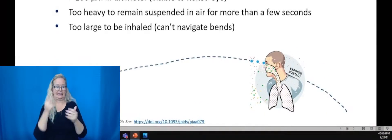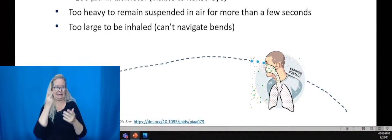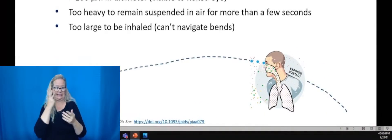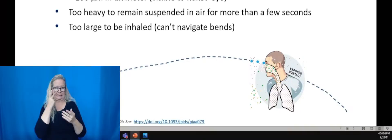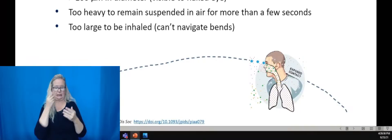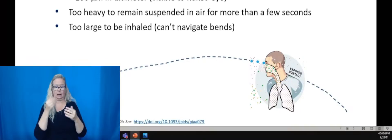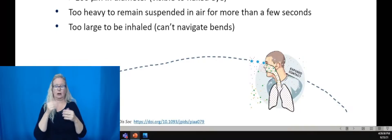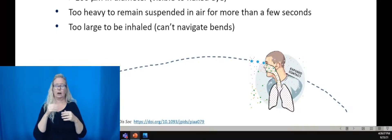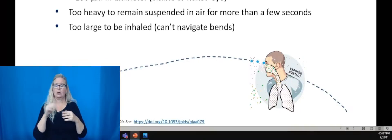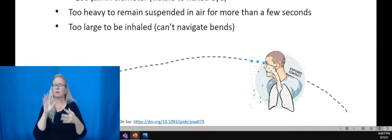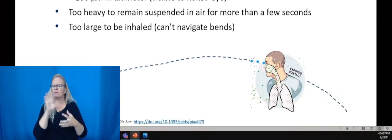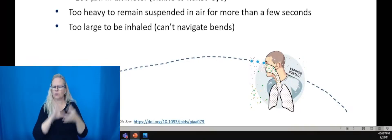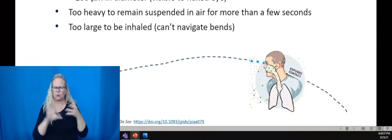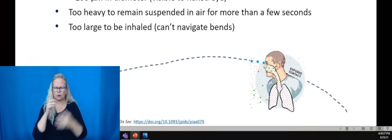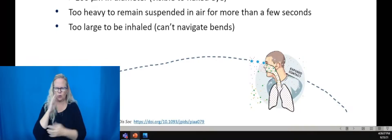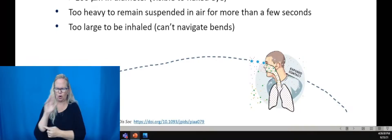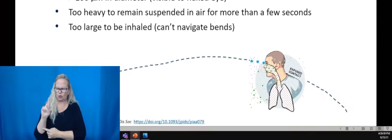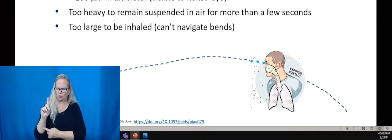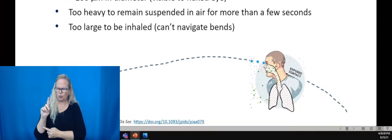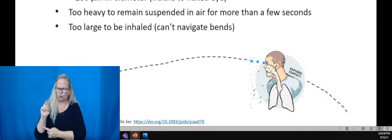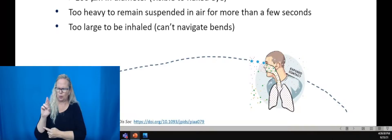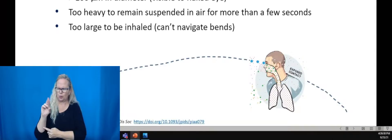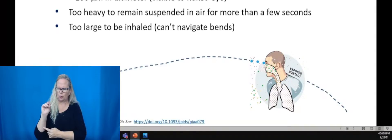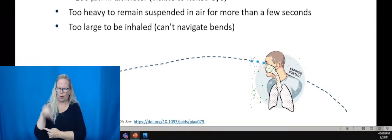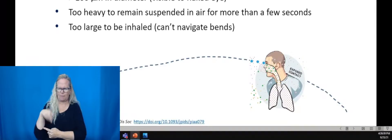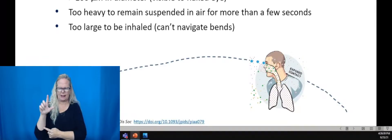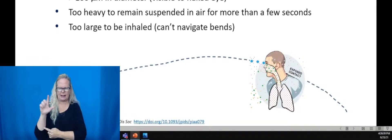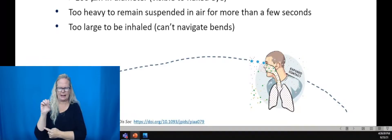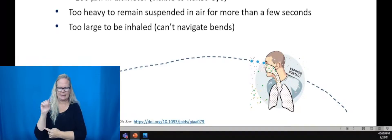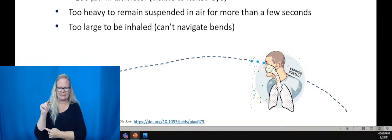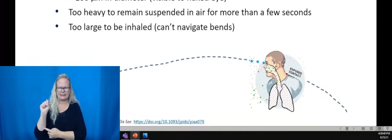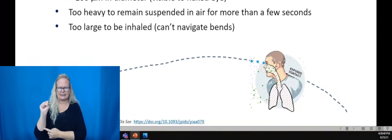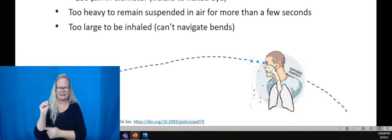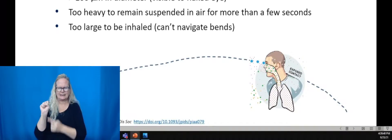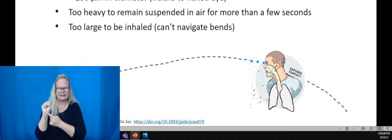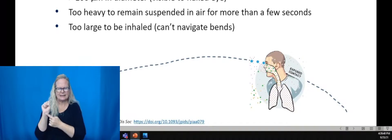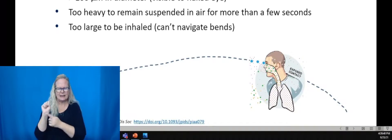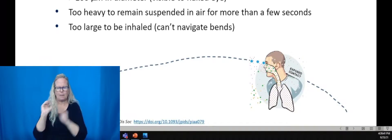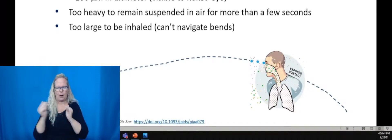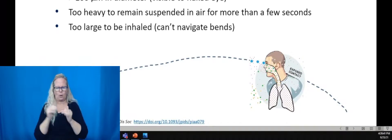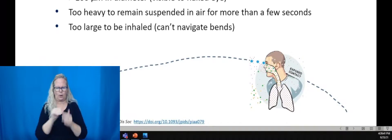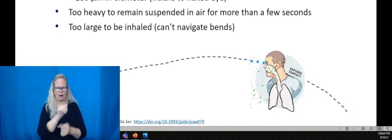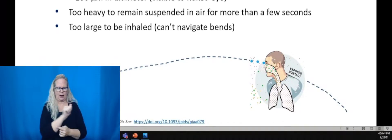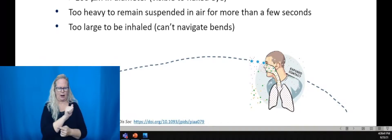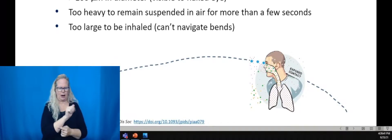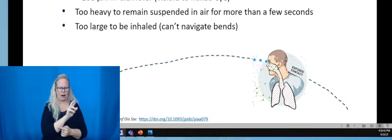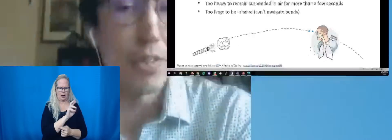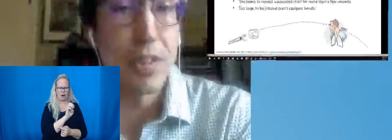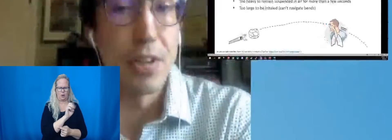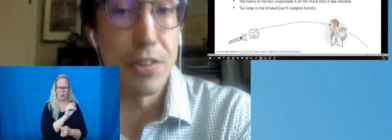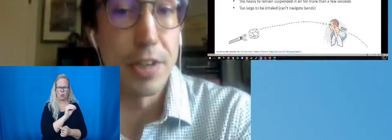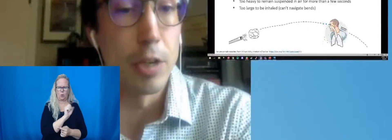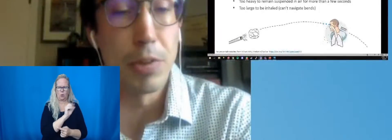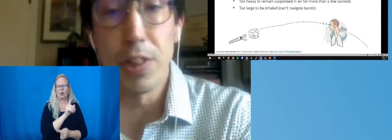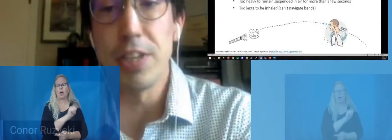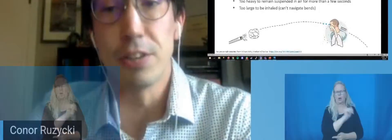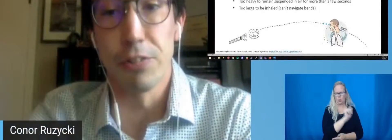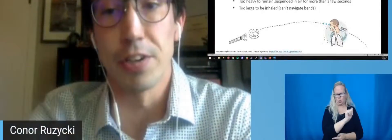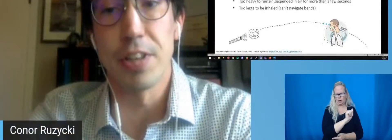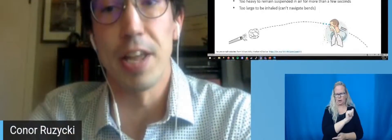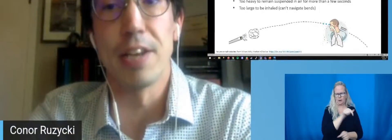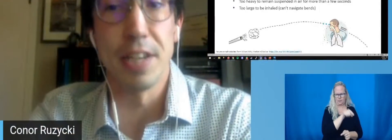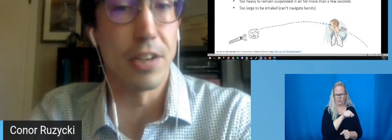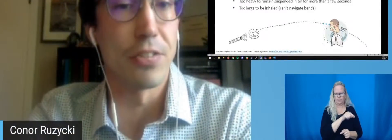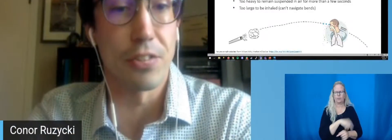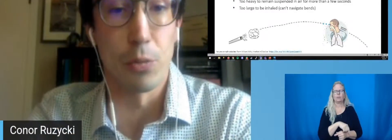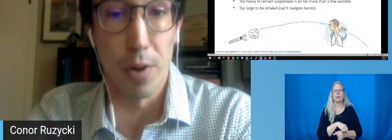SARS-CoV-2. Early on in the pandemic, it became very clear that experts from different backgrounds were describing these things in completely